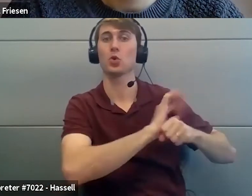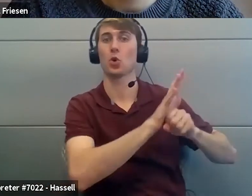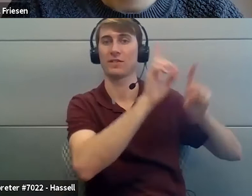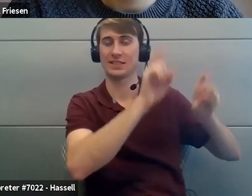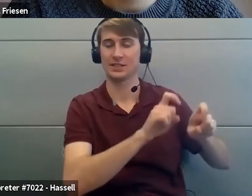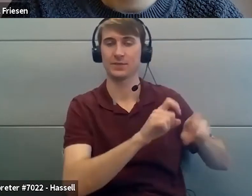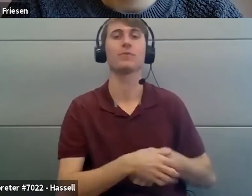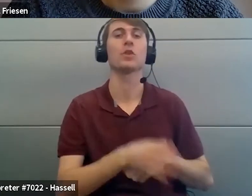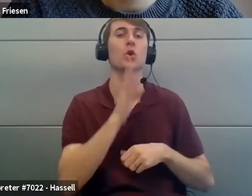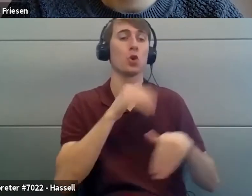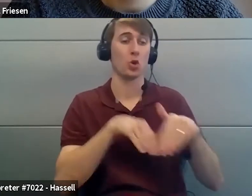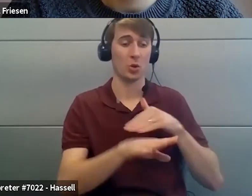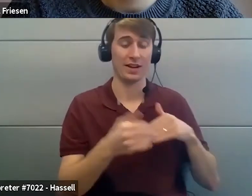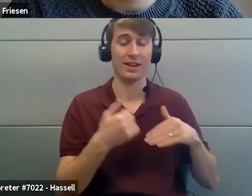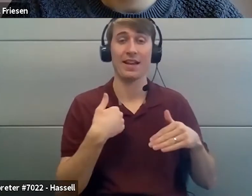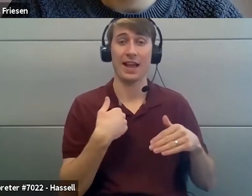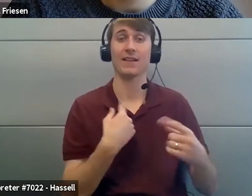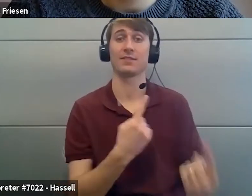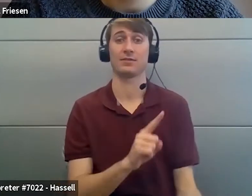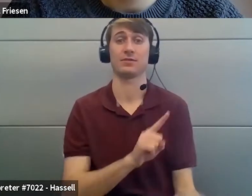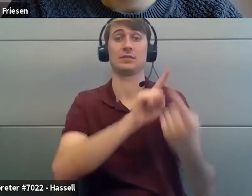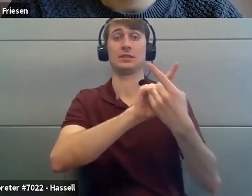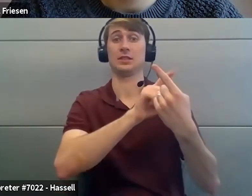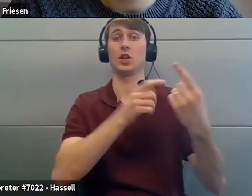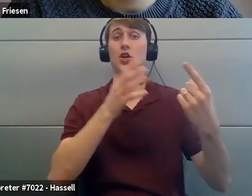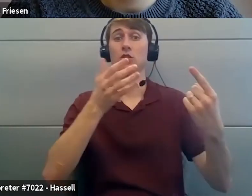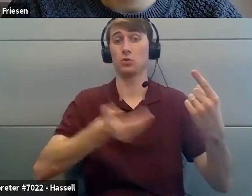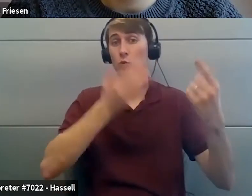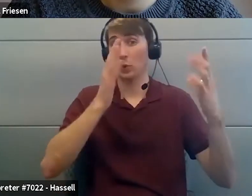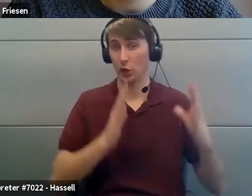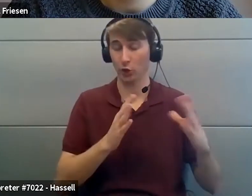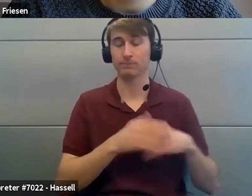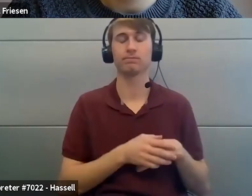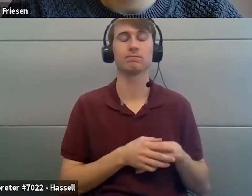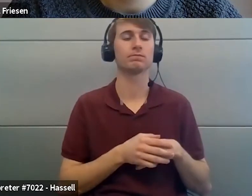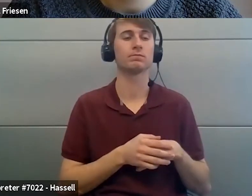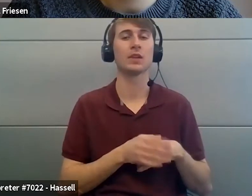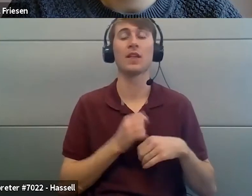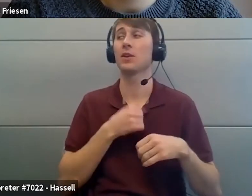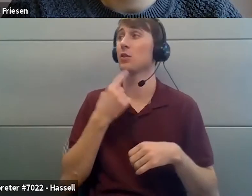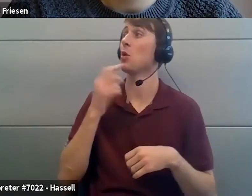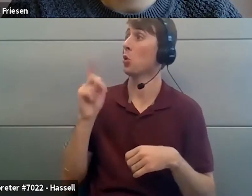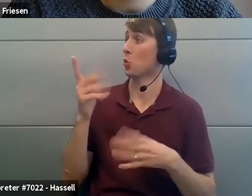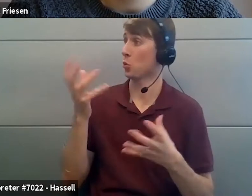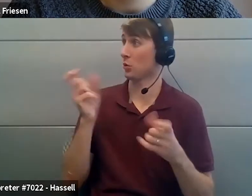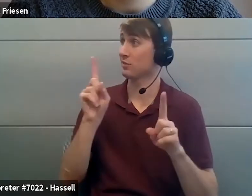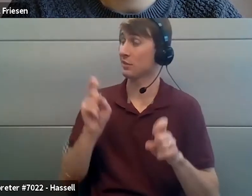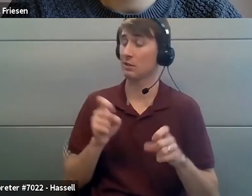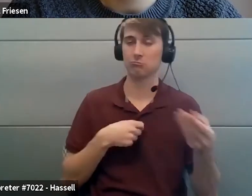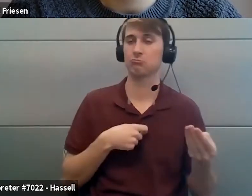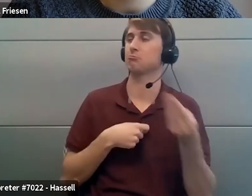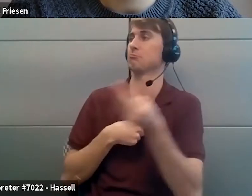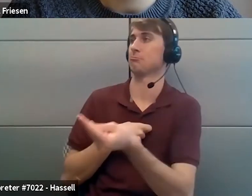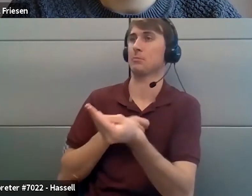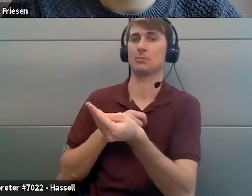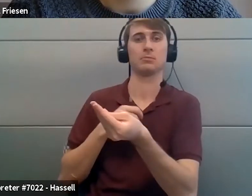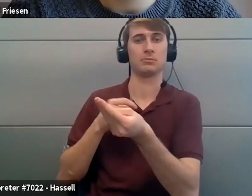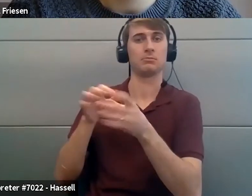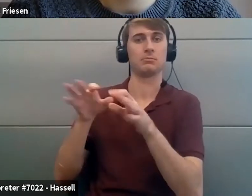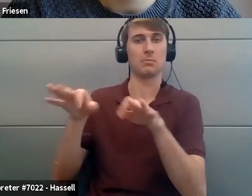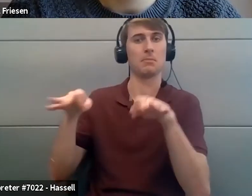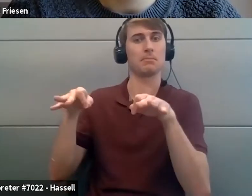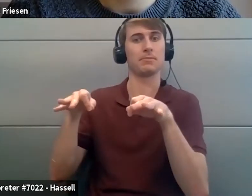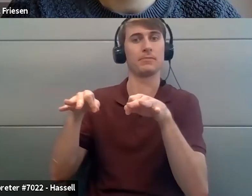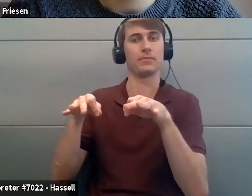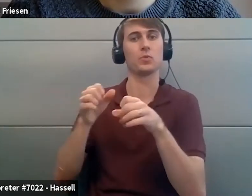The greeter will issue you the package with the entire test kit in it that Dr. C referred to. The individual will then either go